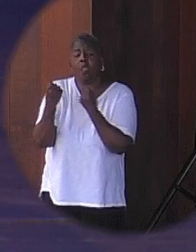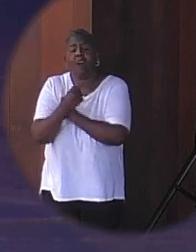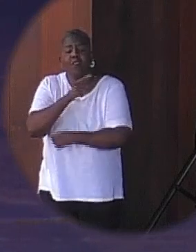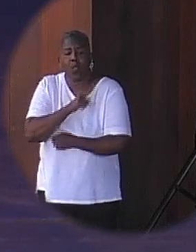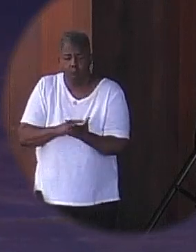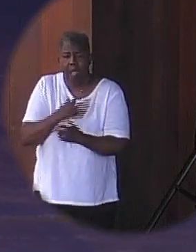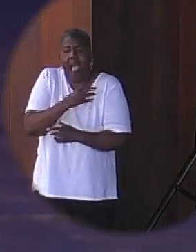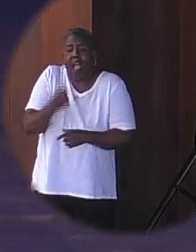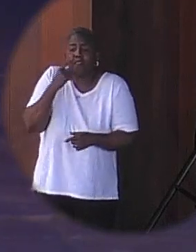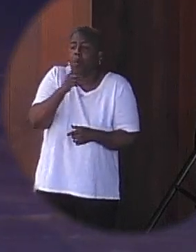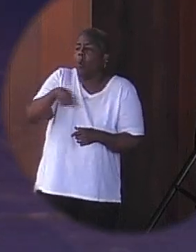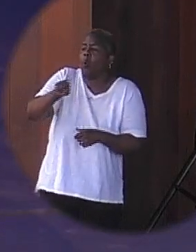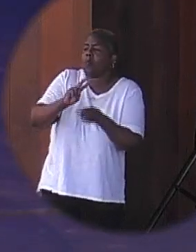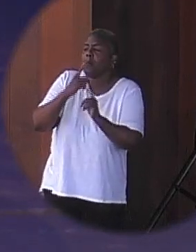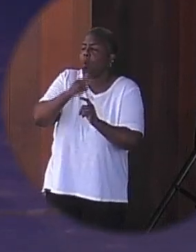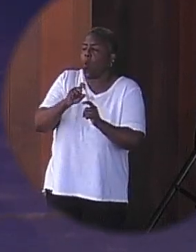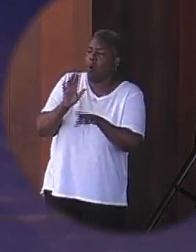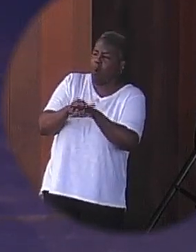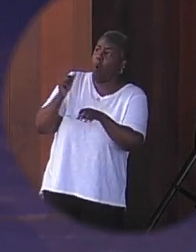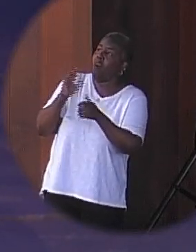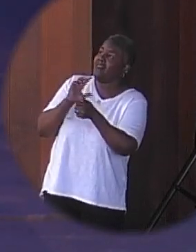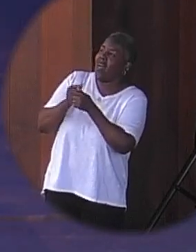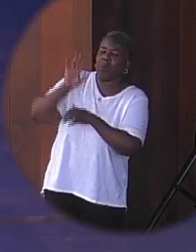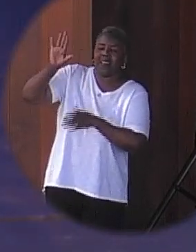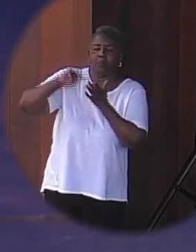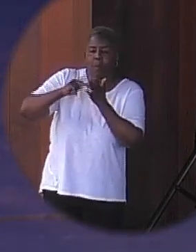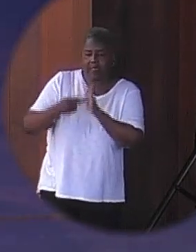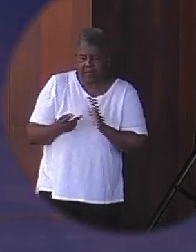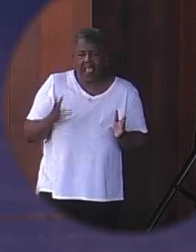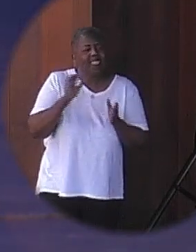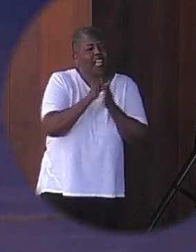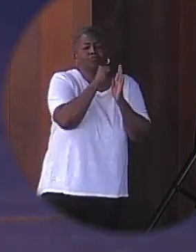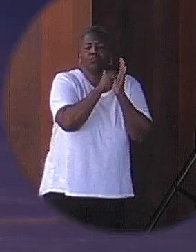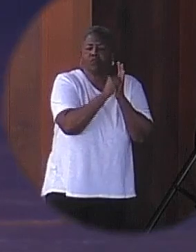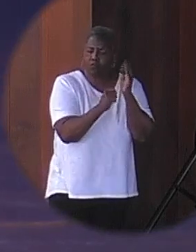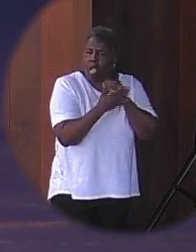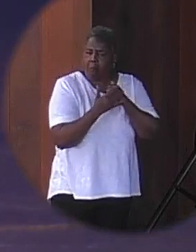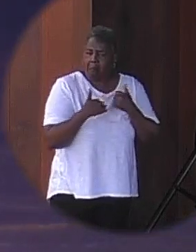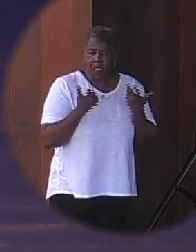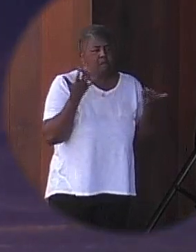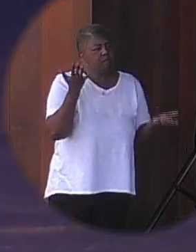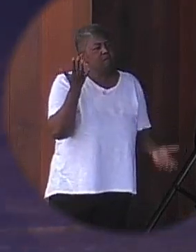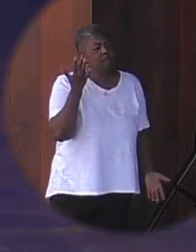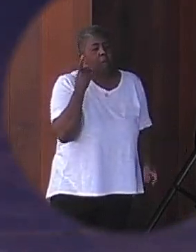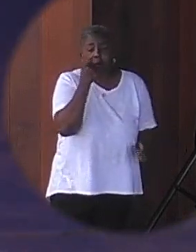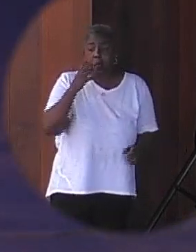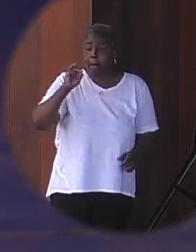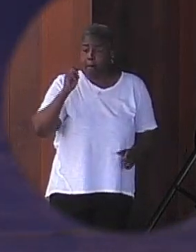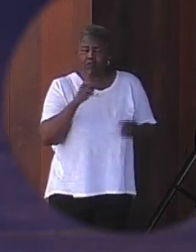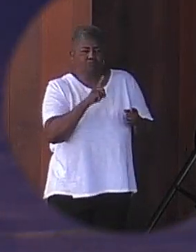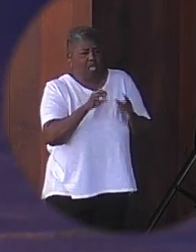the Lord and are called according to his purpose." That scripture has helped me because, Mark, it